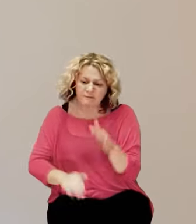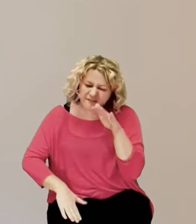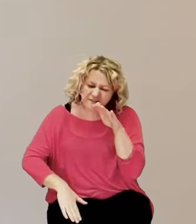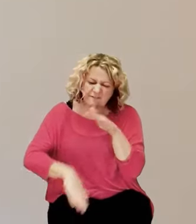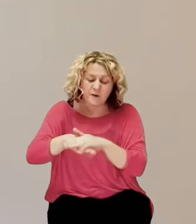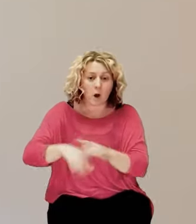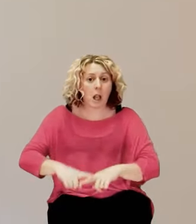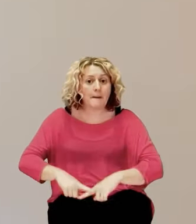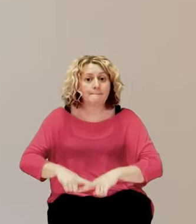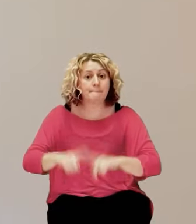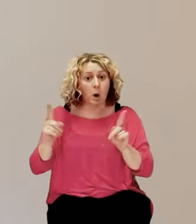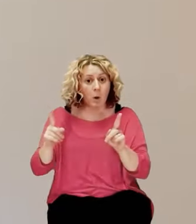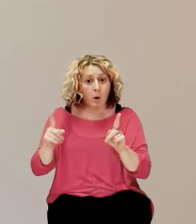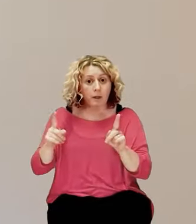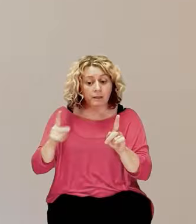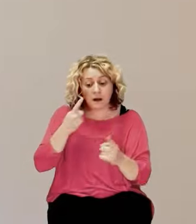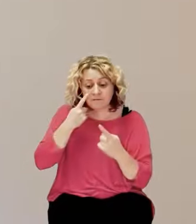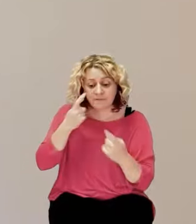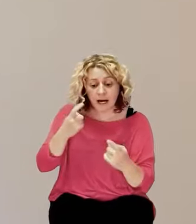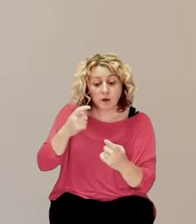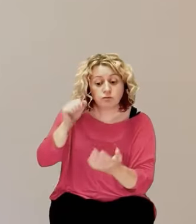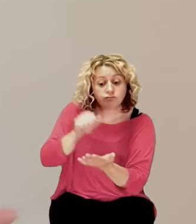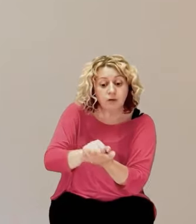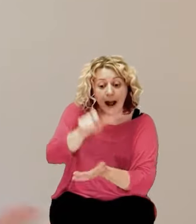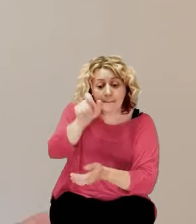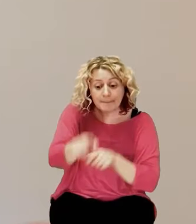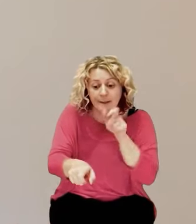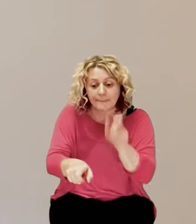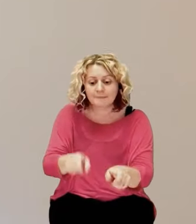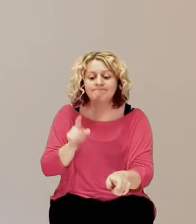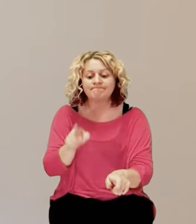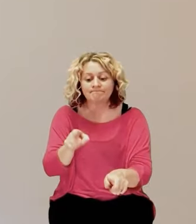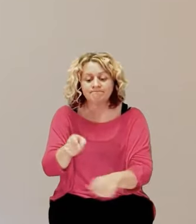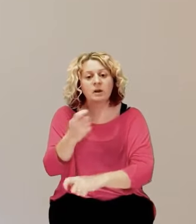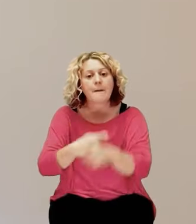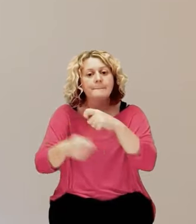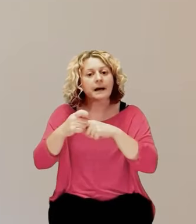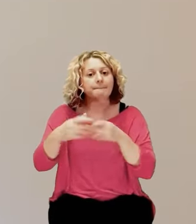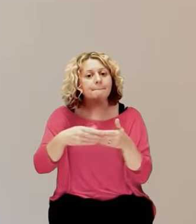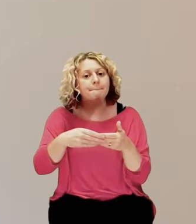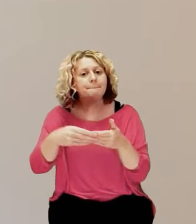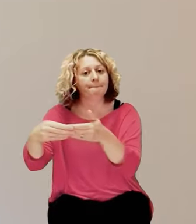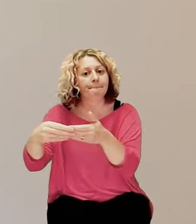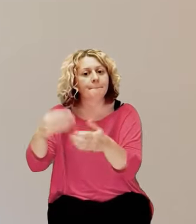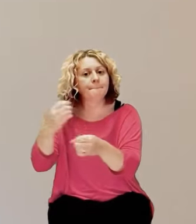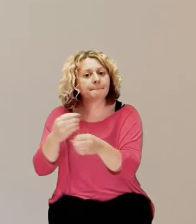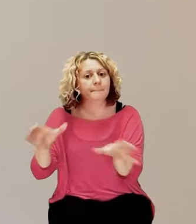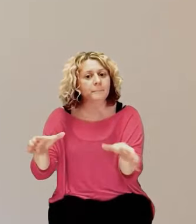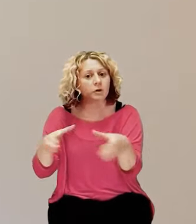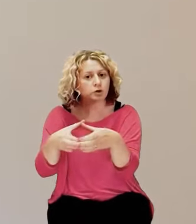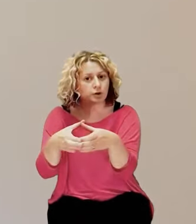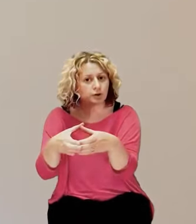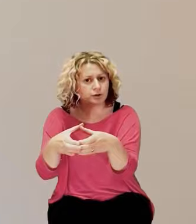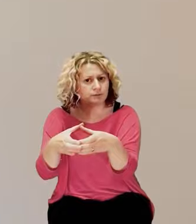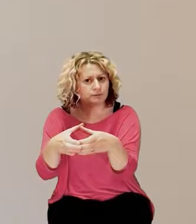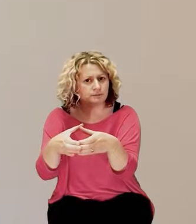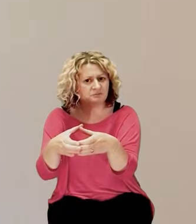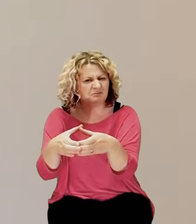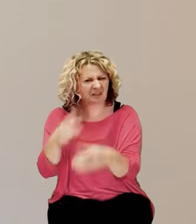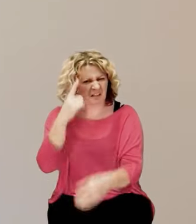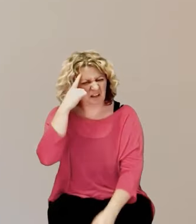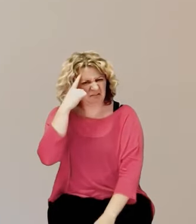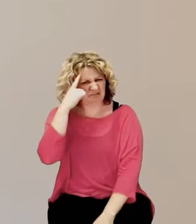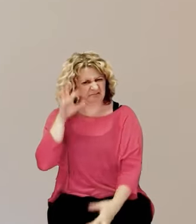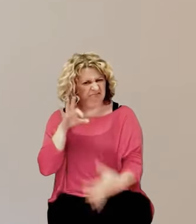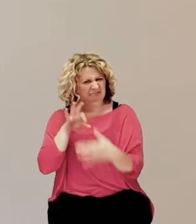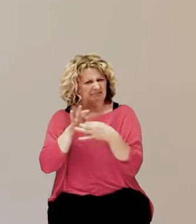lead churches. Now, you might say, for goodness sake, what's that going to have to do with me? Well, I think two things. One, if you'd